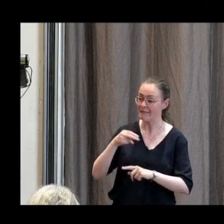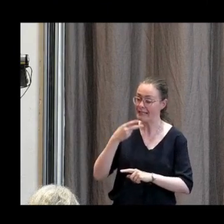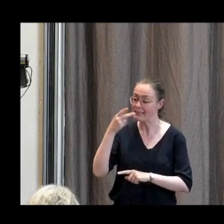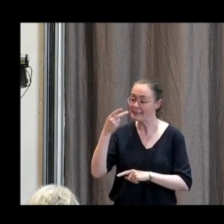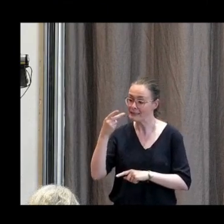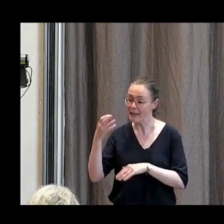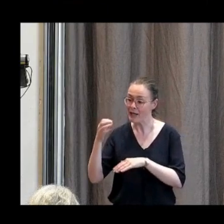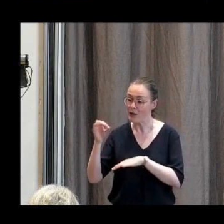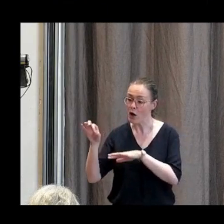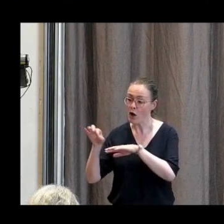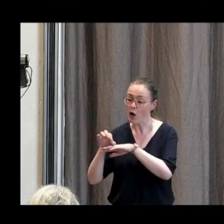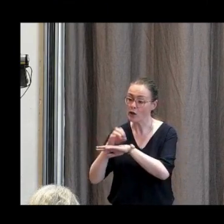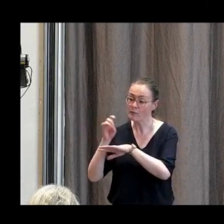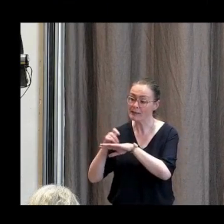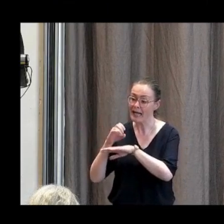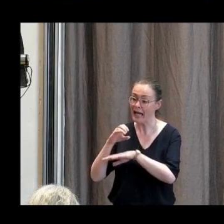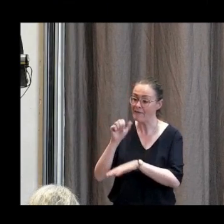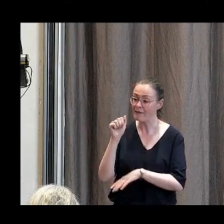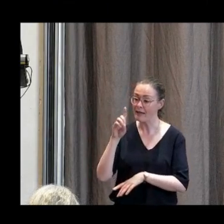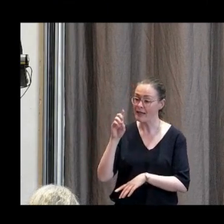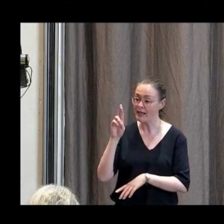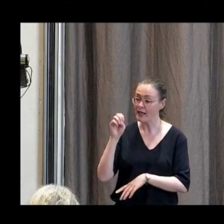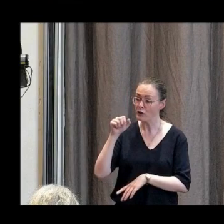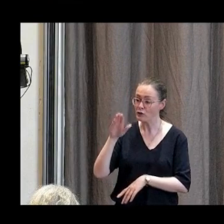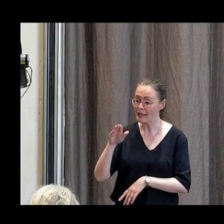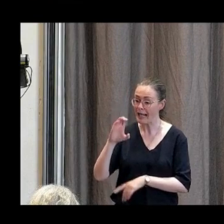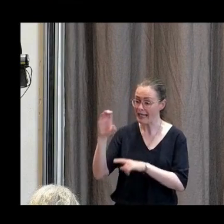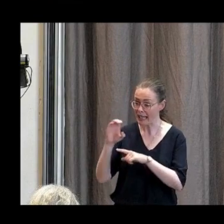husband's adrenal cancer at one point.